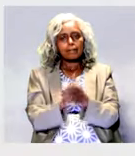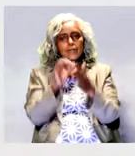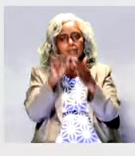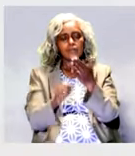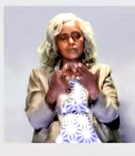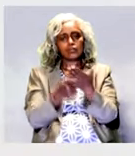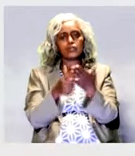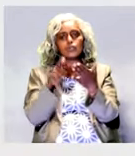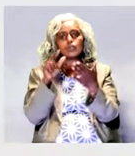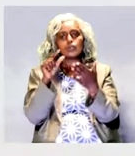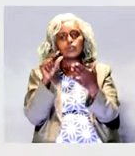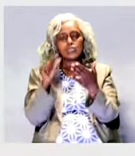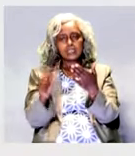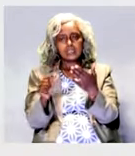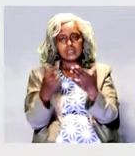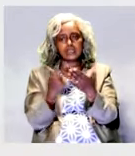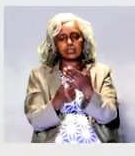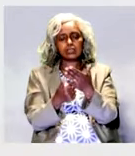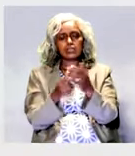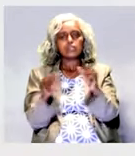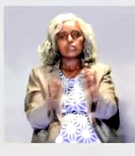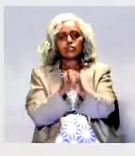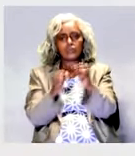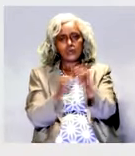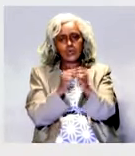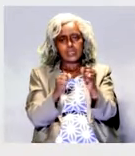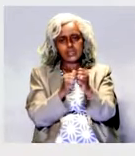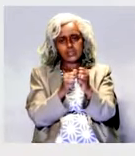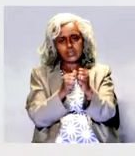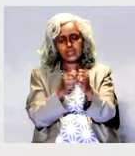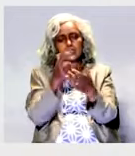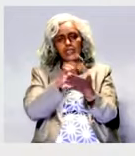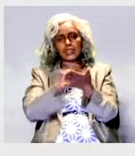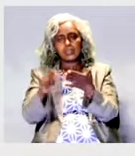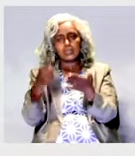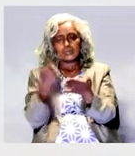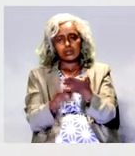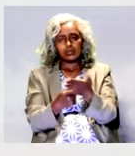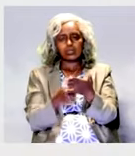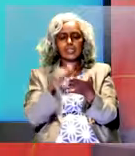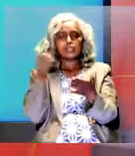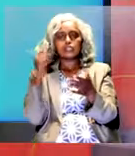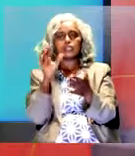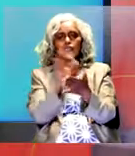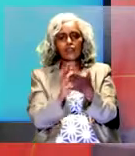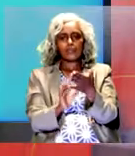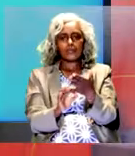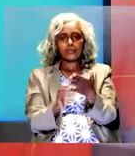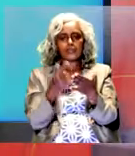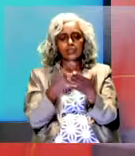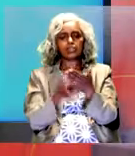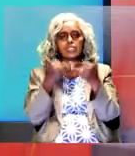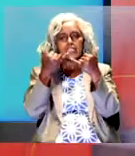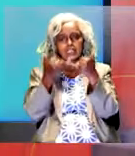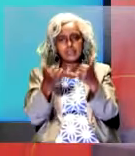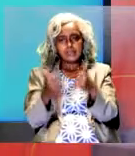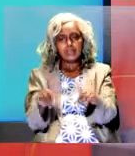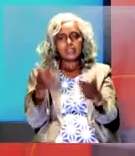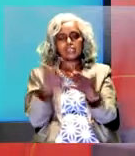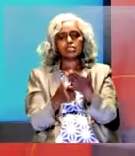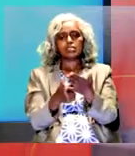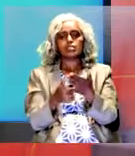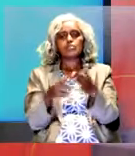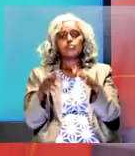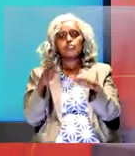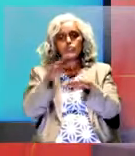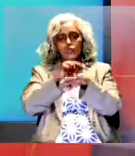So to list the term of this sequence, let me write this in other form. If you divide this, both